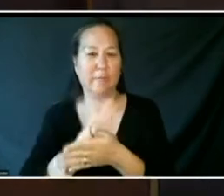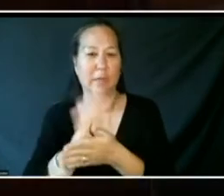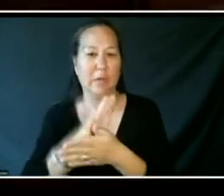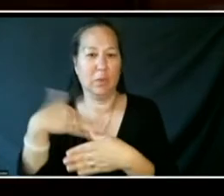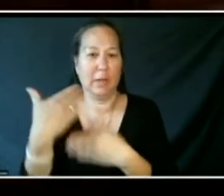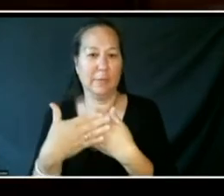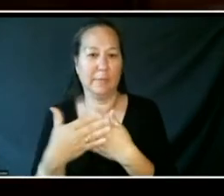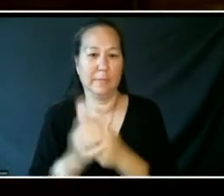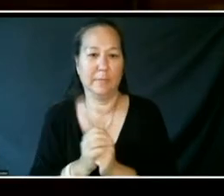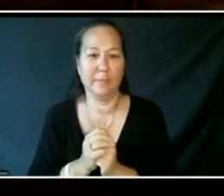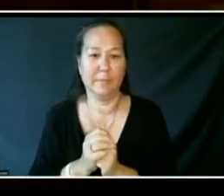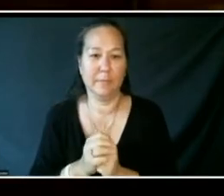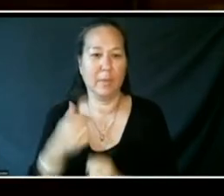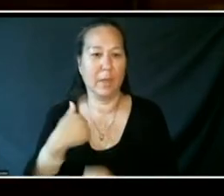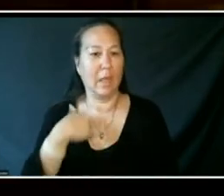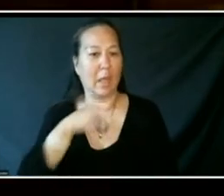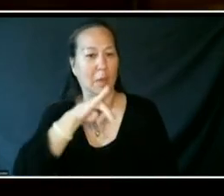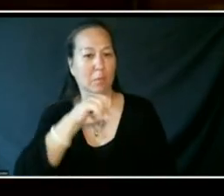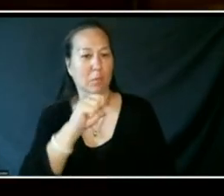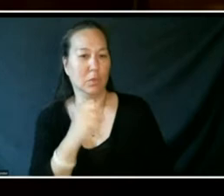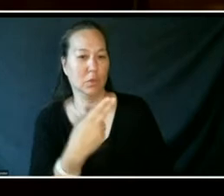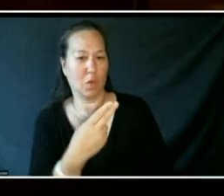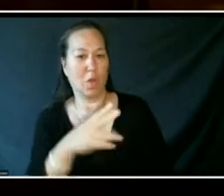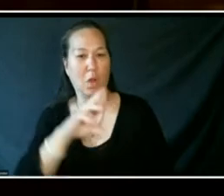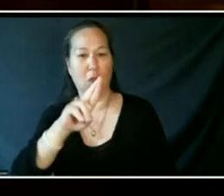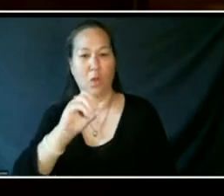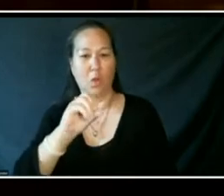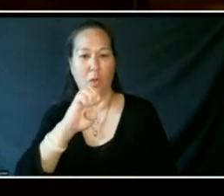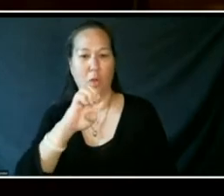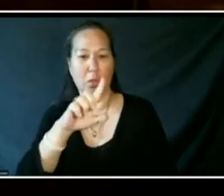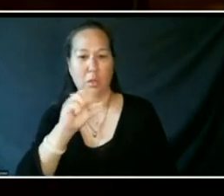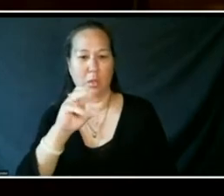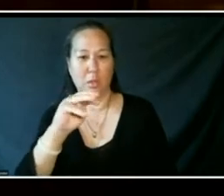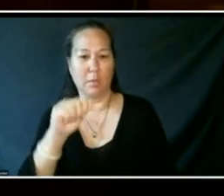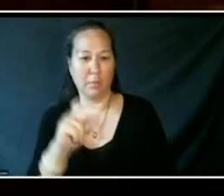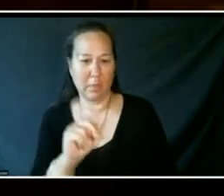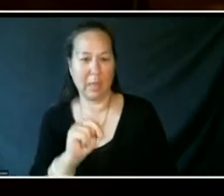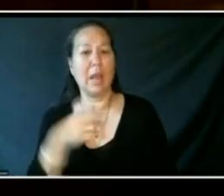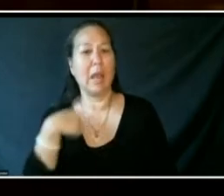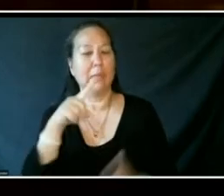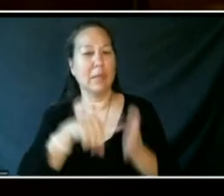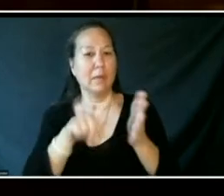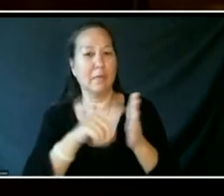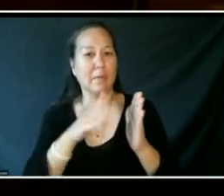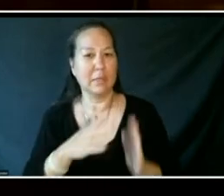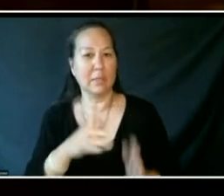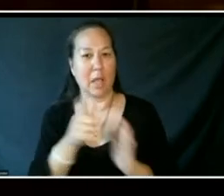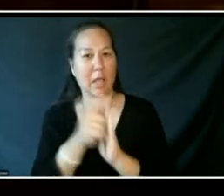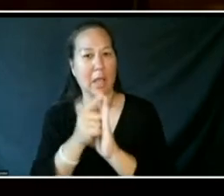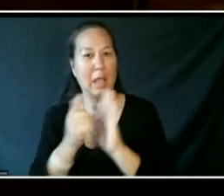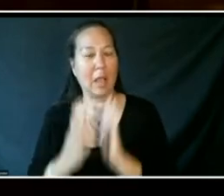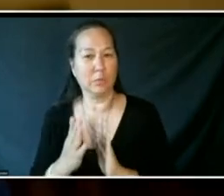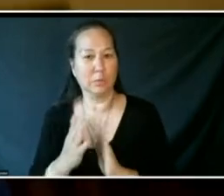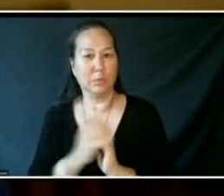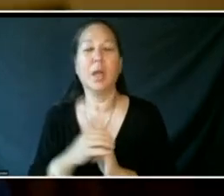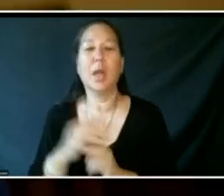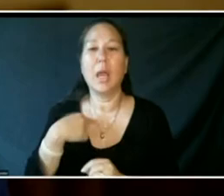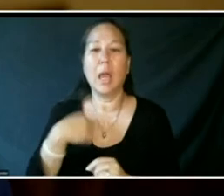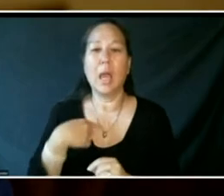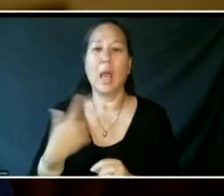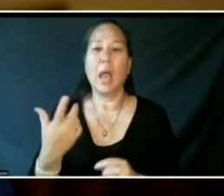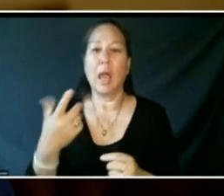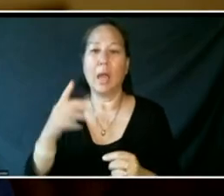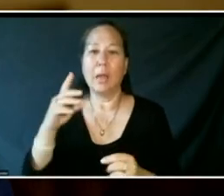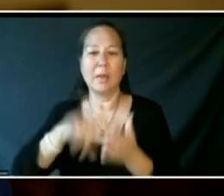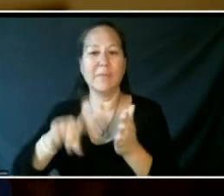My name is Josh Roselman. I'm an investigative counsel for the House Select Committee to investigate the January 6th attack on the United States Capitol. Beginning